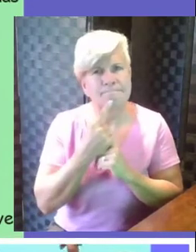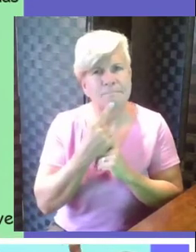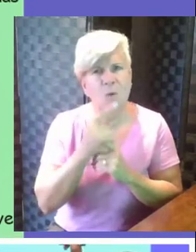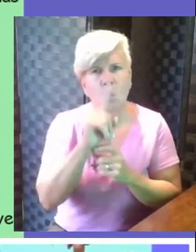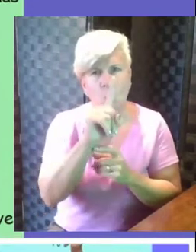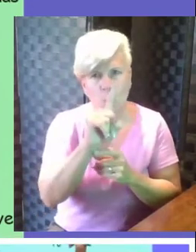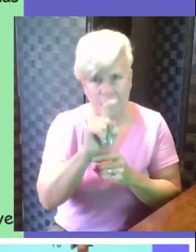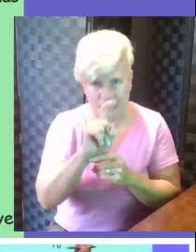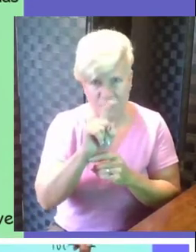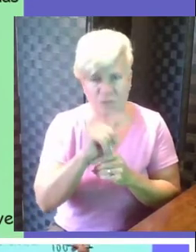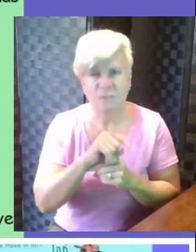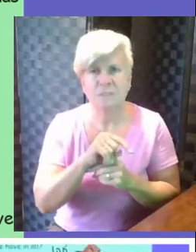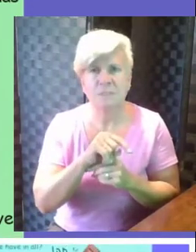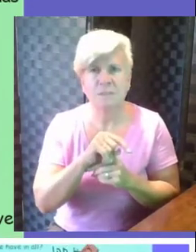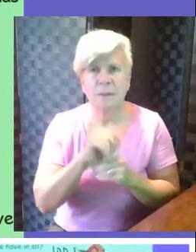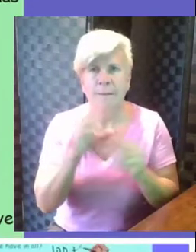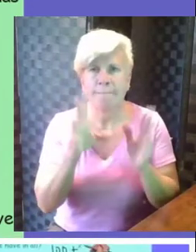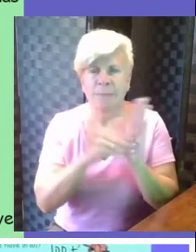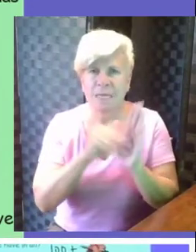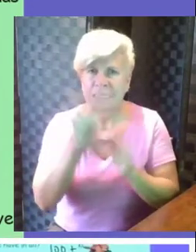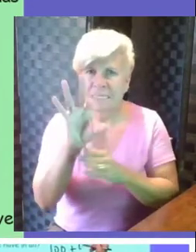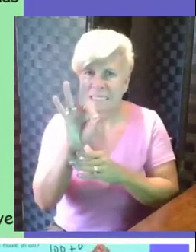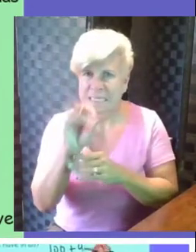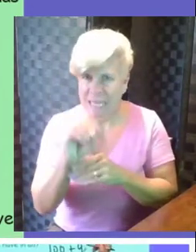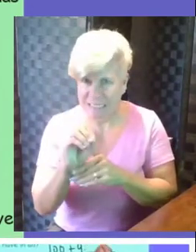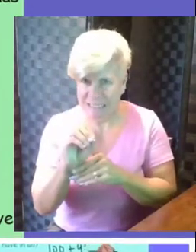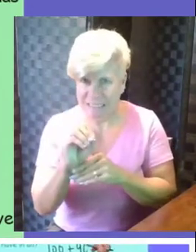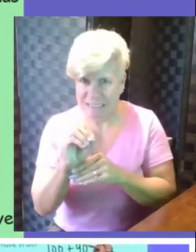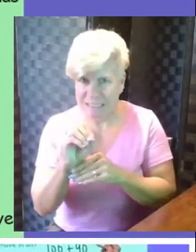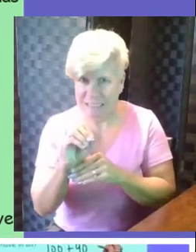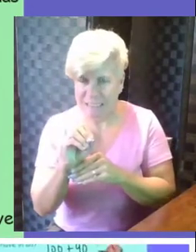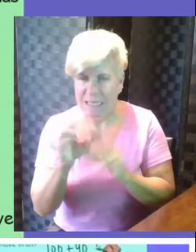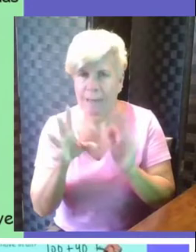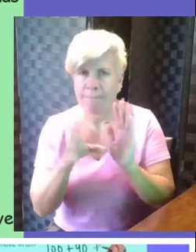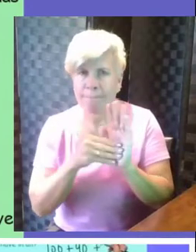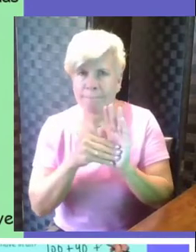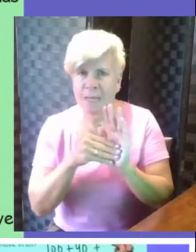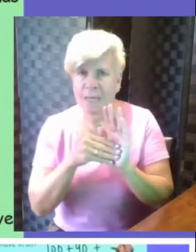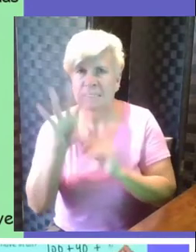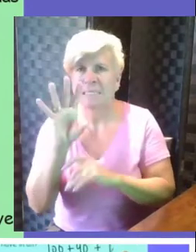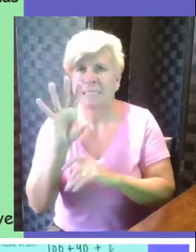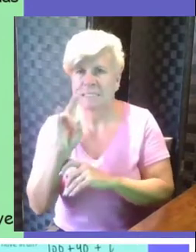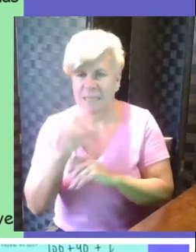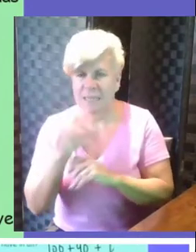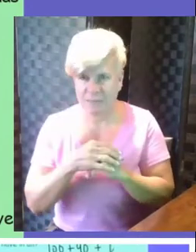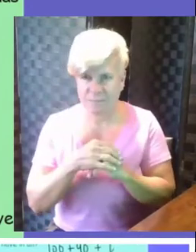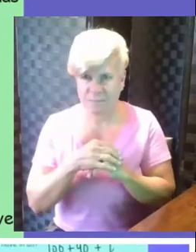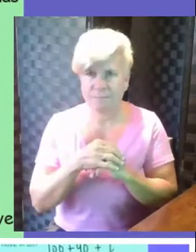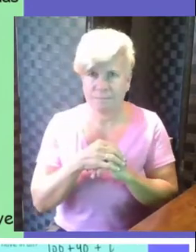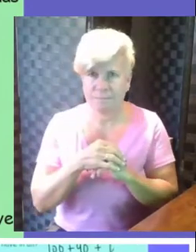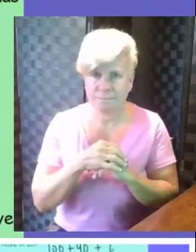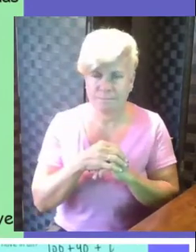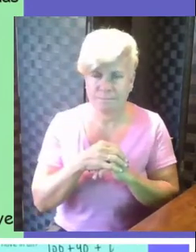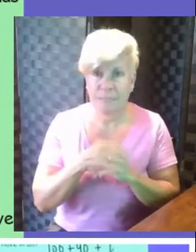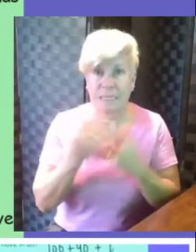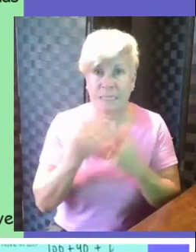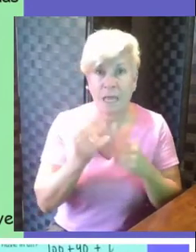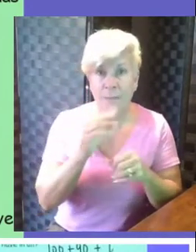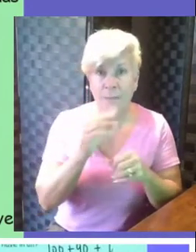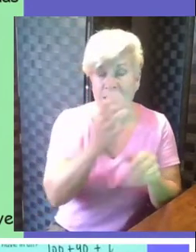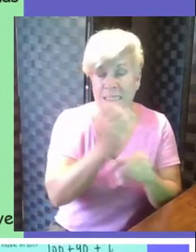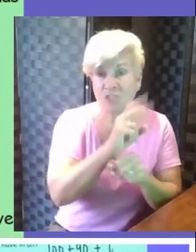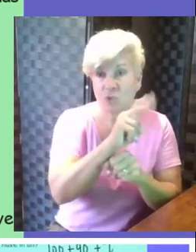do 100 plus 90 plus 7. Now I'm going to